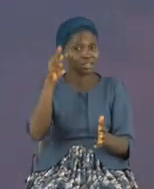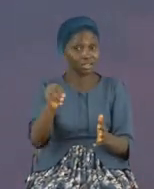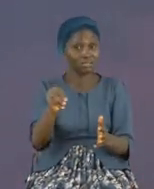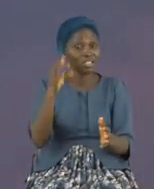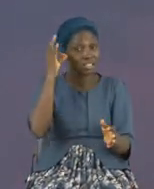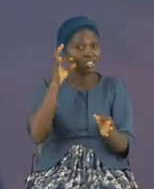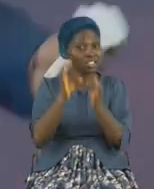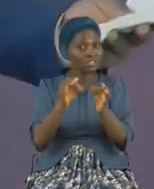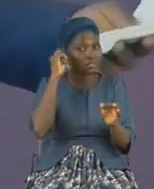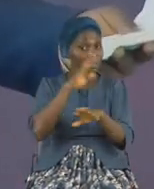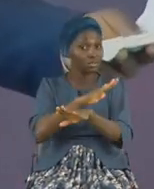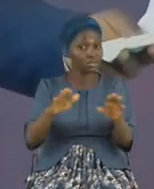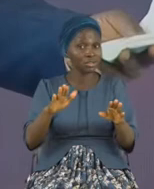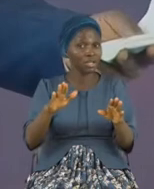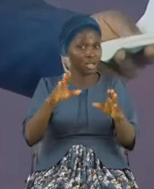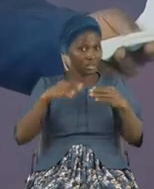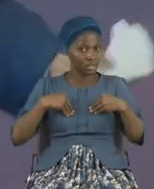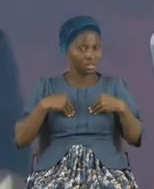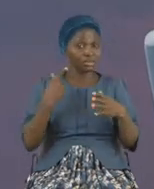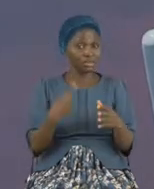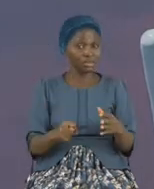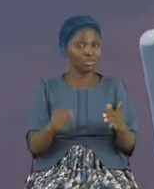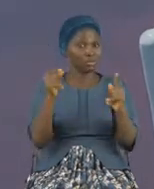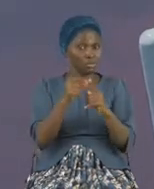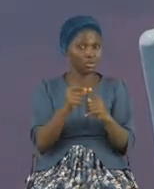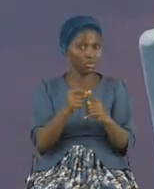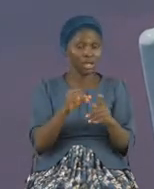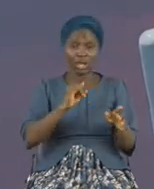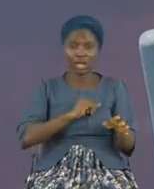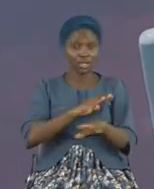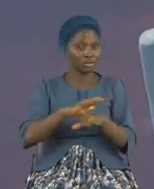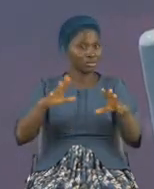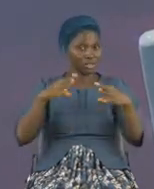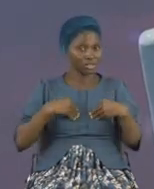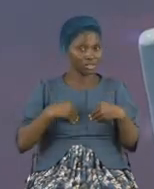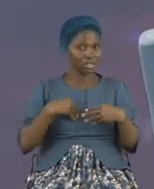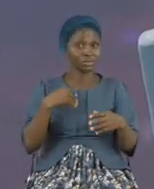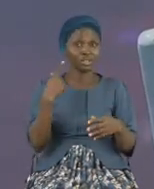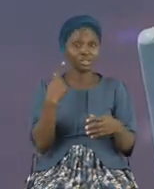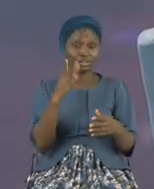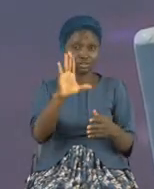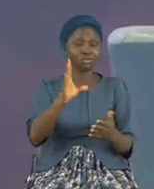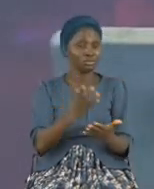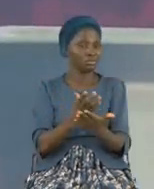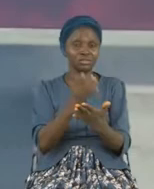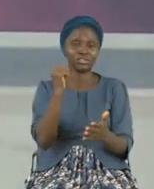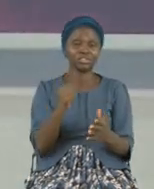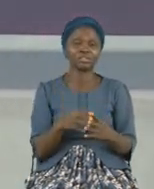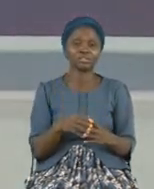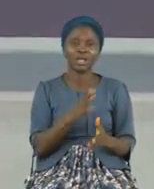accept the word, I don't accept your riches. And he